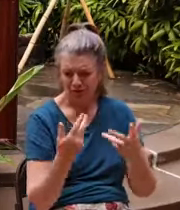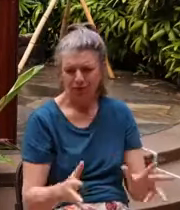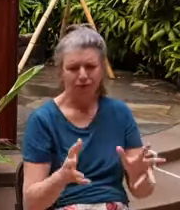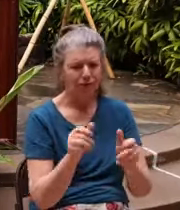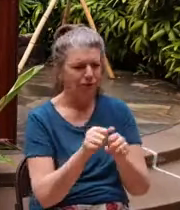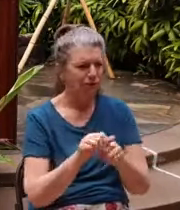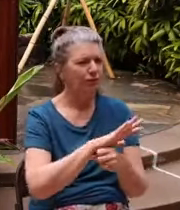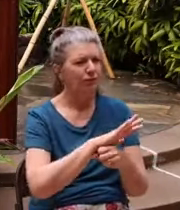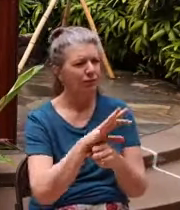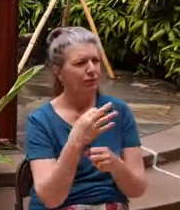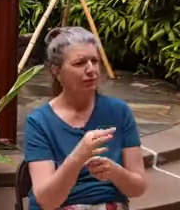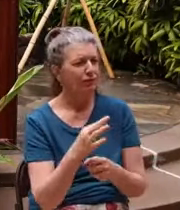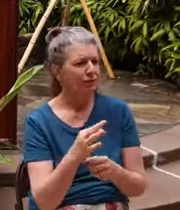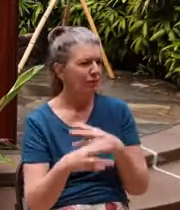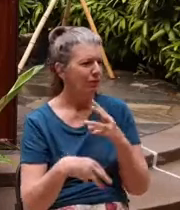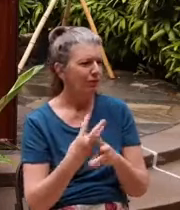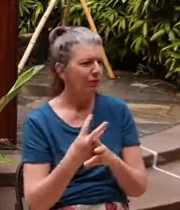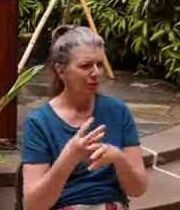was COVID-19.